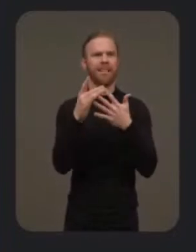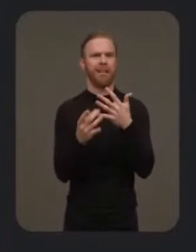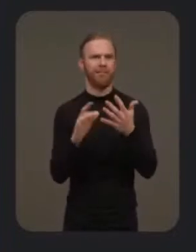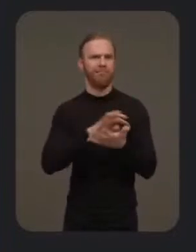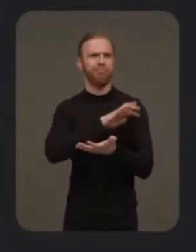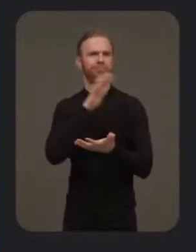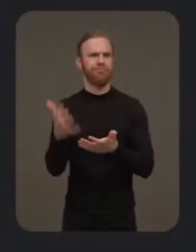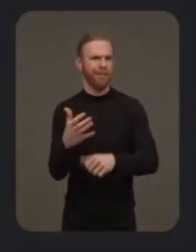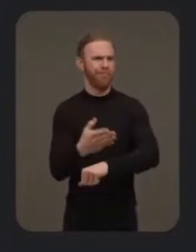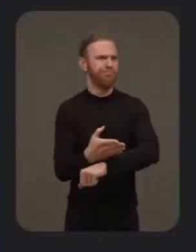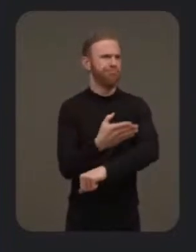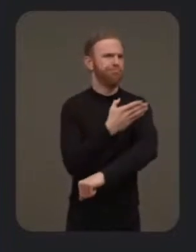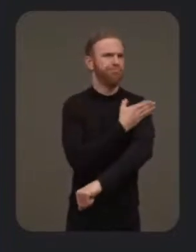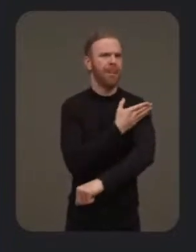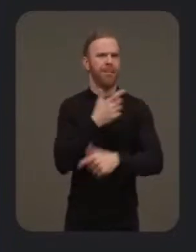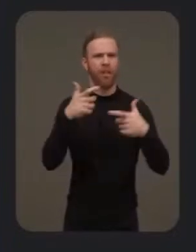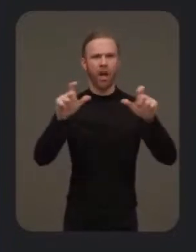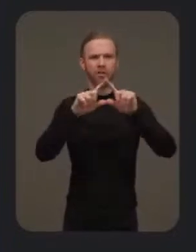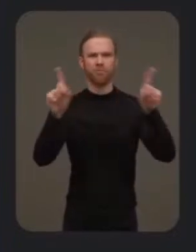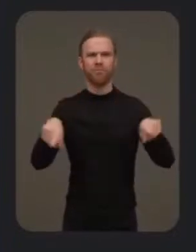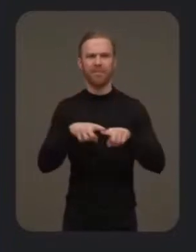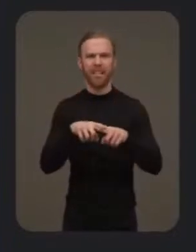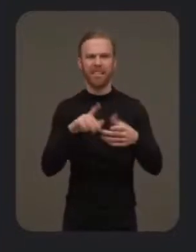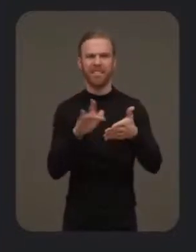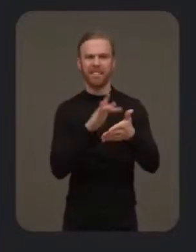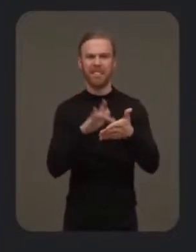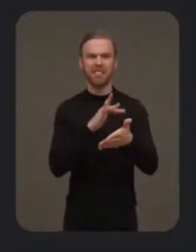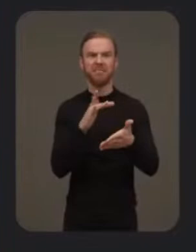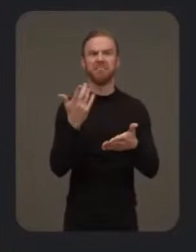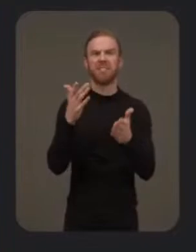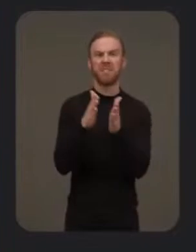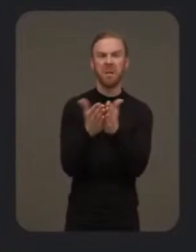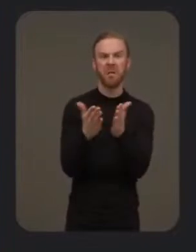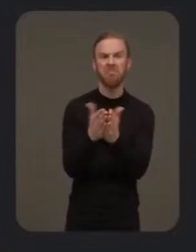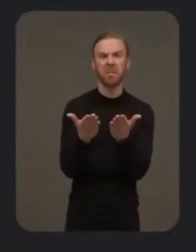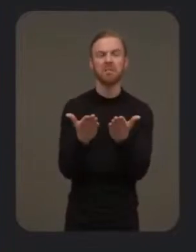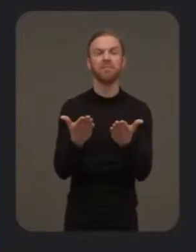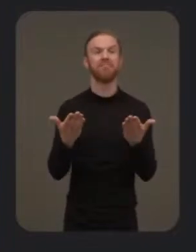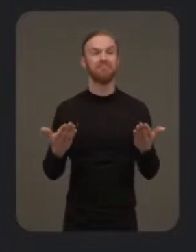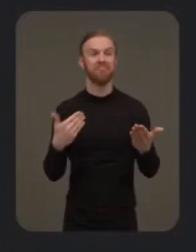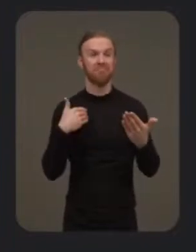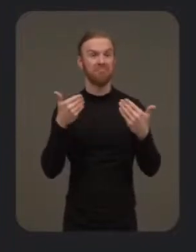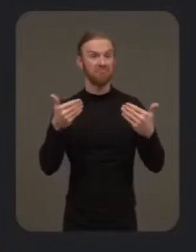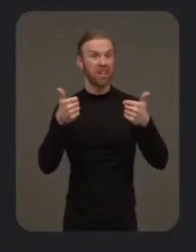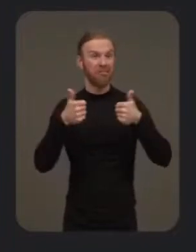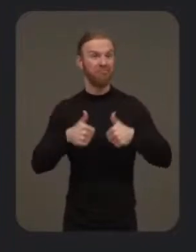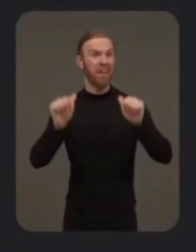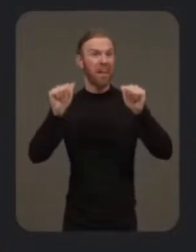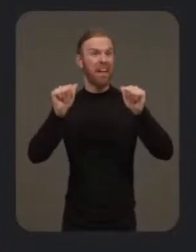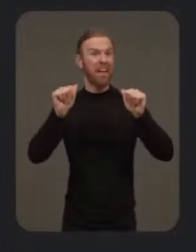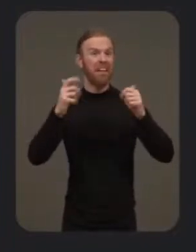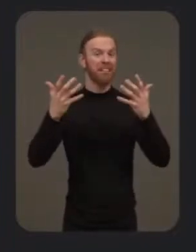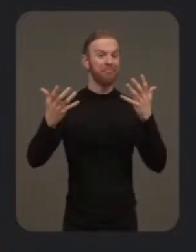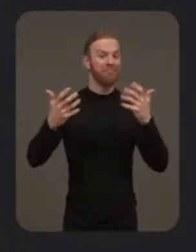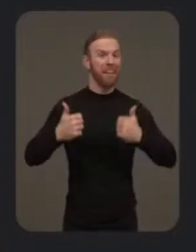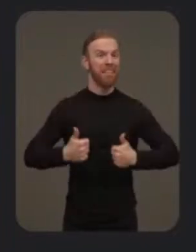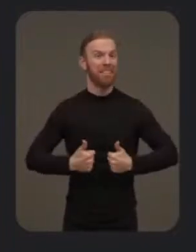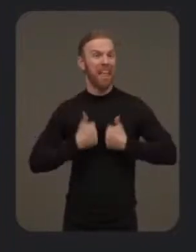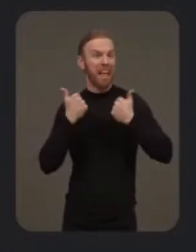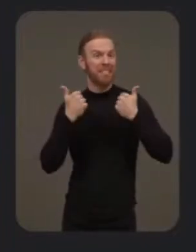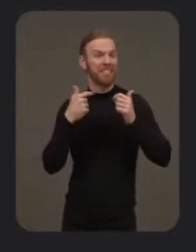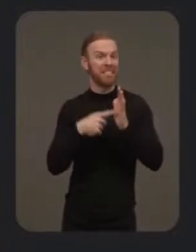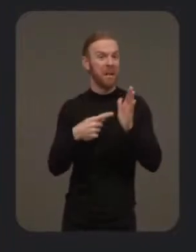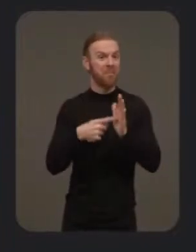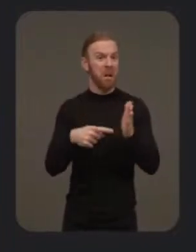improvements for large screen devices like tablets and foldables. So who thinks we should try a bunch of live demos on the new